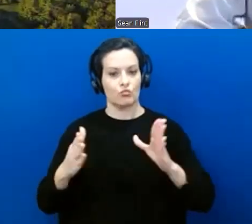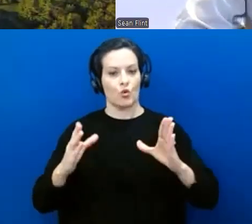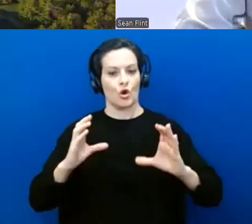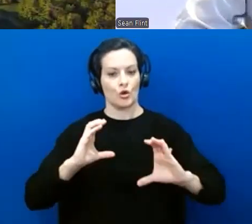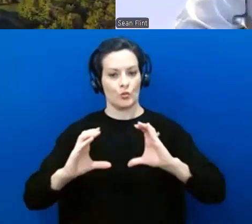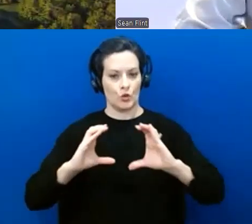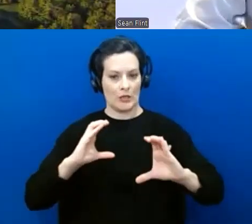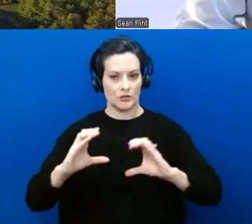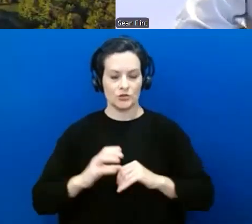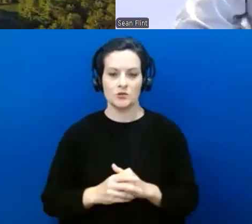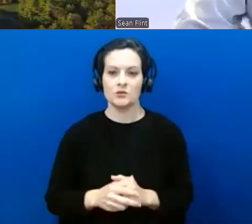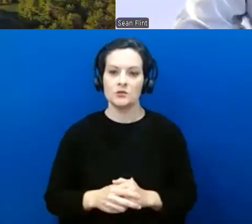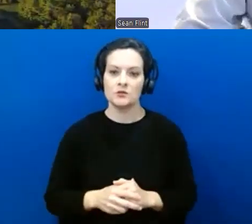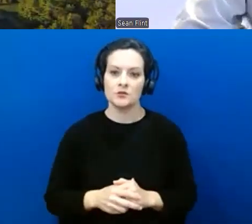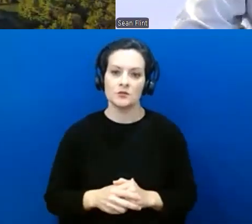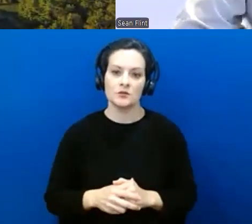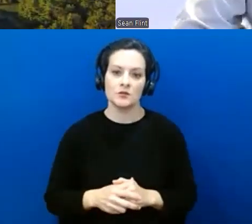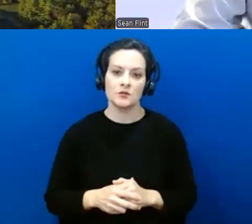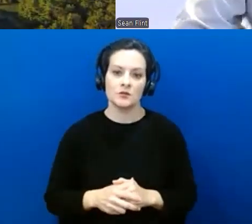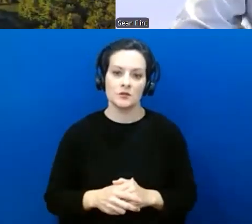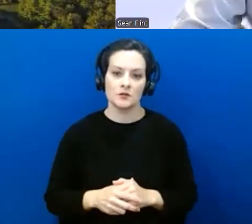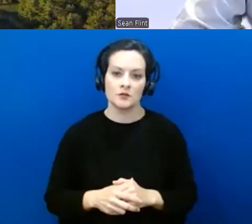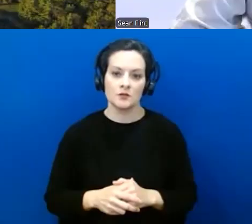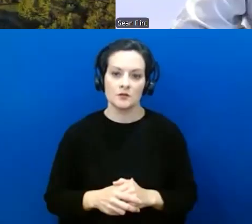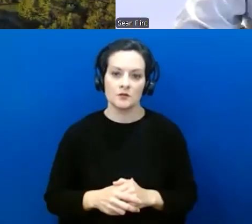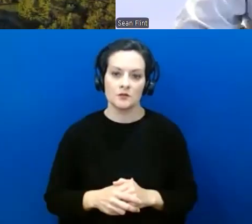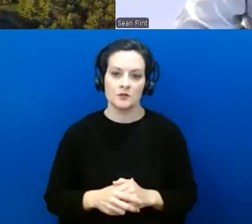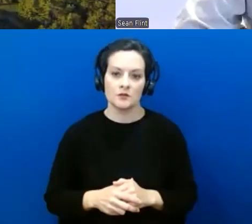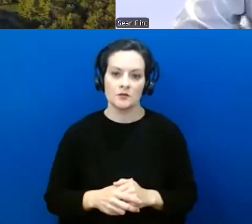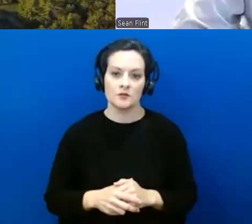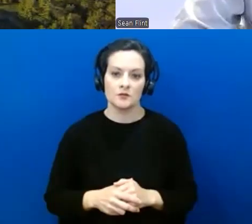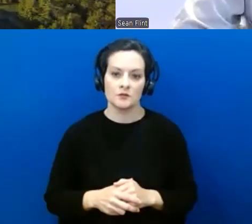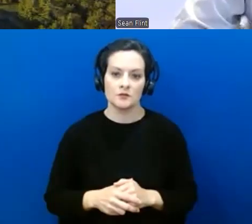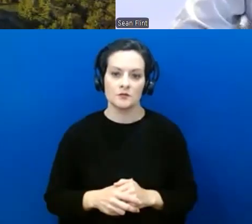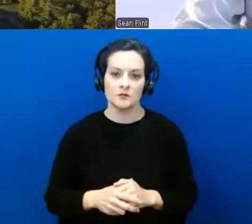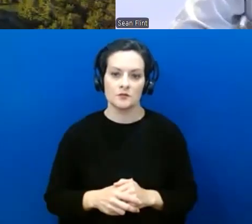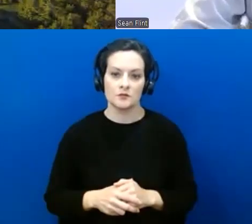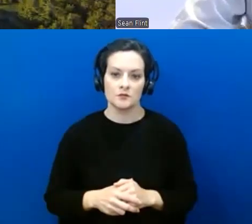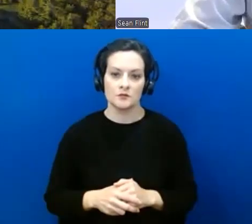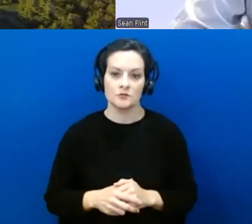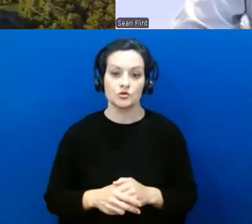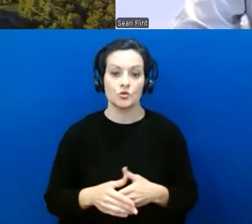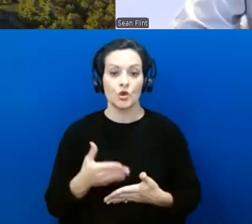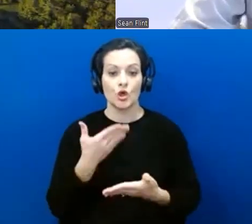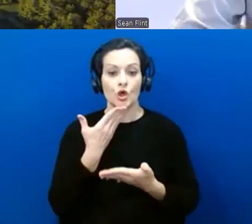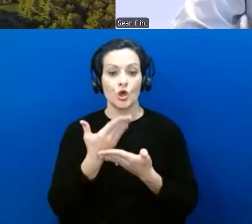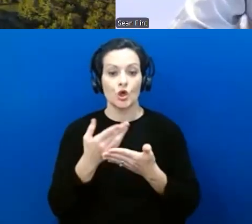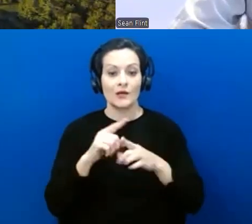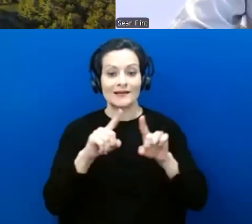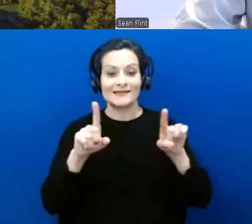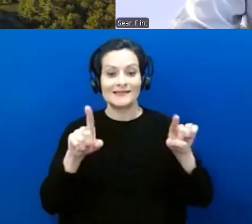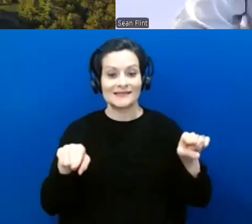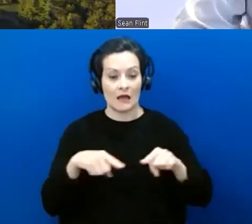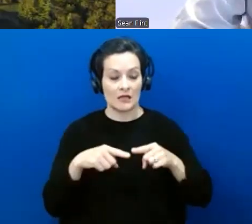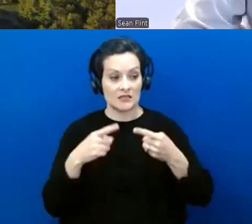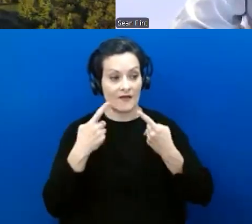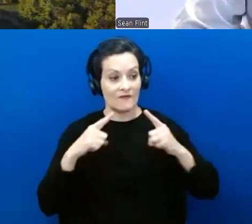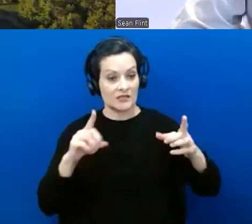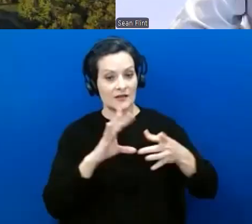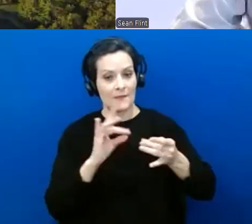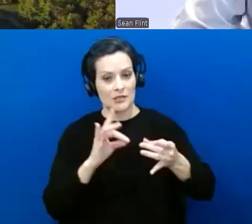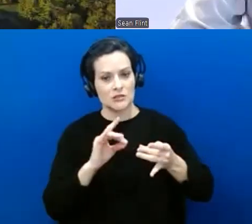piece. I think that there is a place for good signage with effective messaging. I think